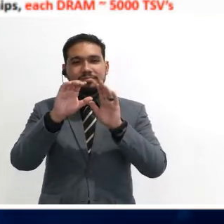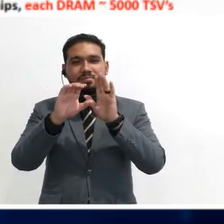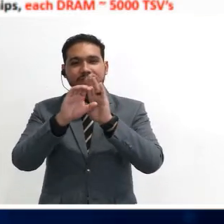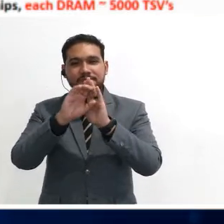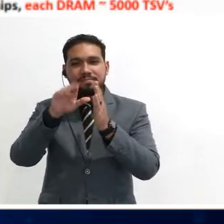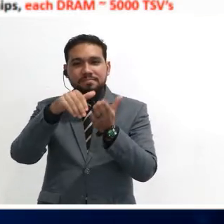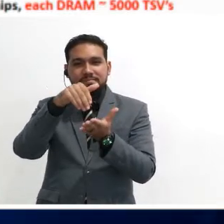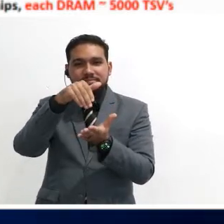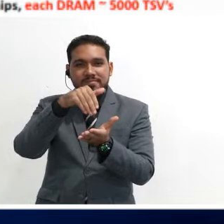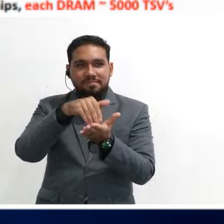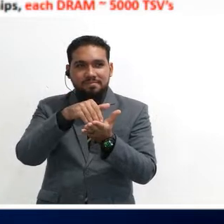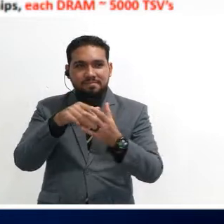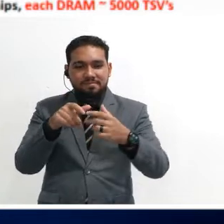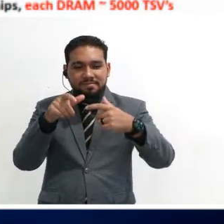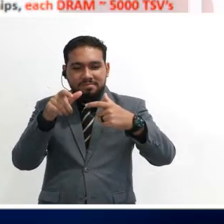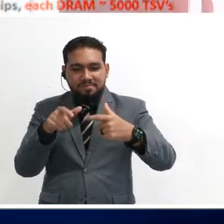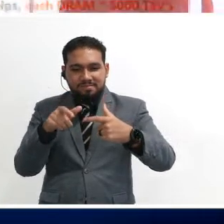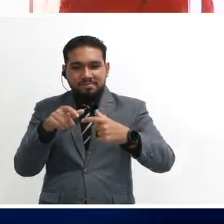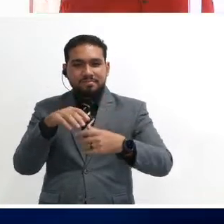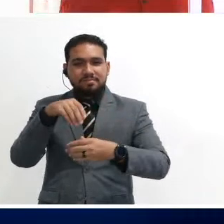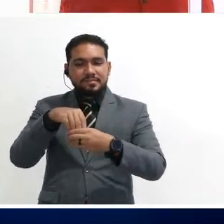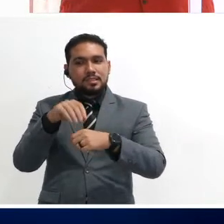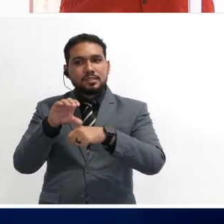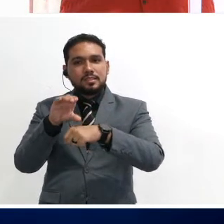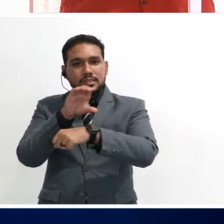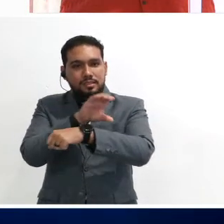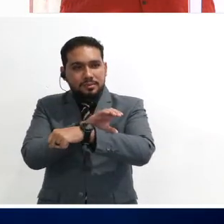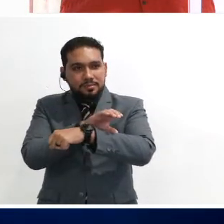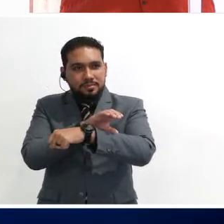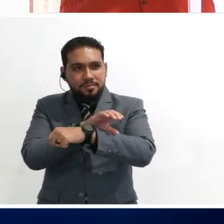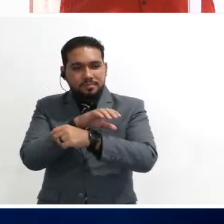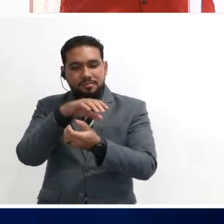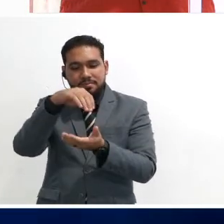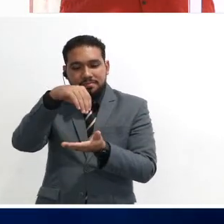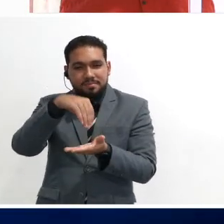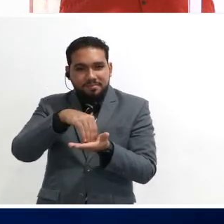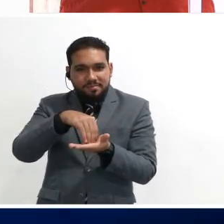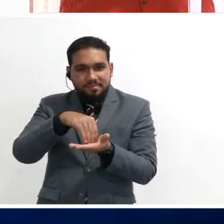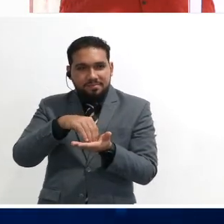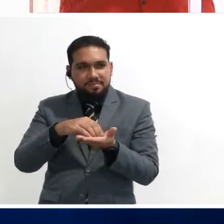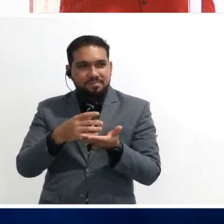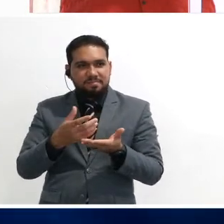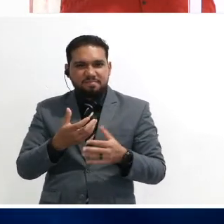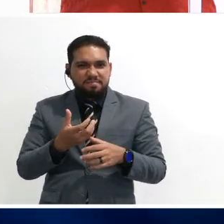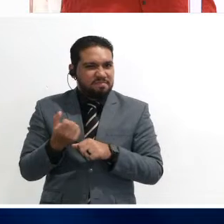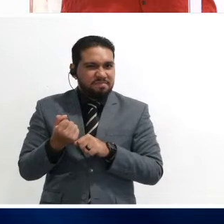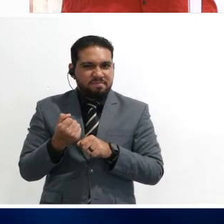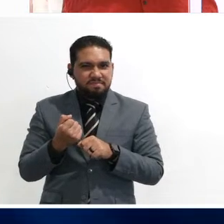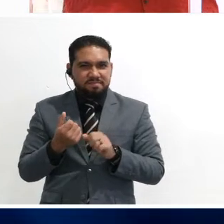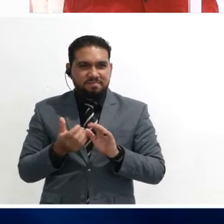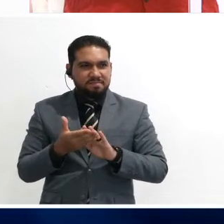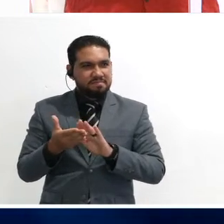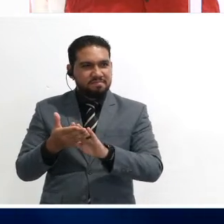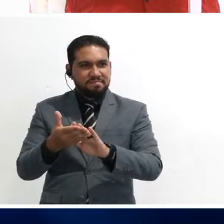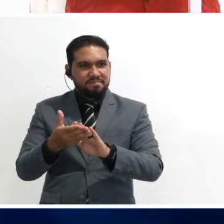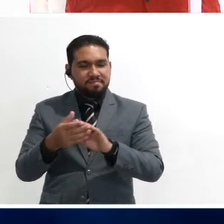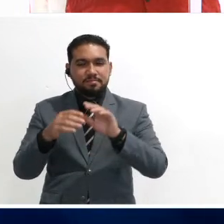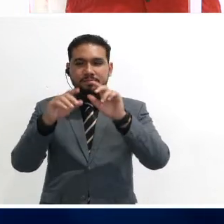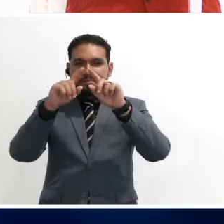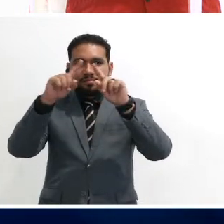color and the GPU is in the center, but bringing those memory chips as close as possible to the processor.